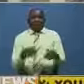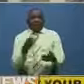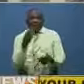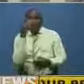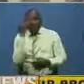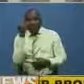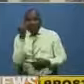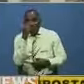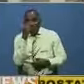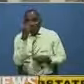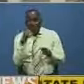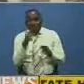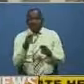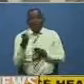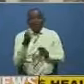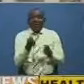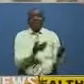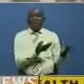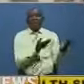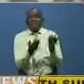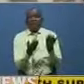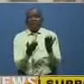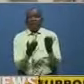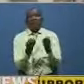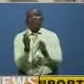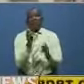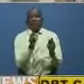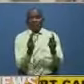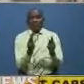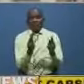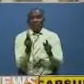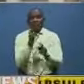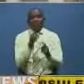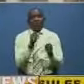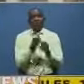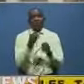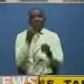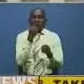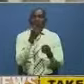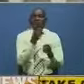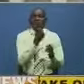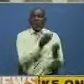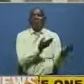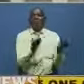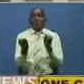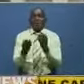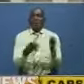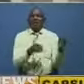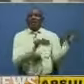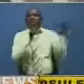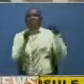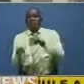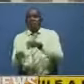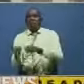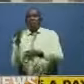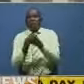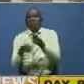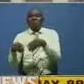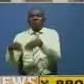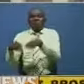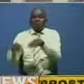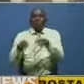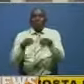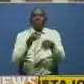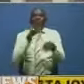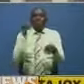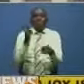because when the vehicle brings the villagers with their foodstuff and offload them there, some of them always come